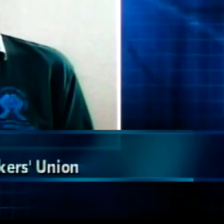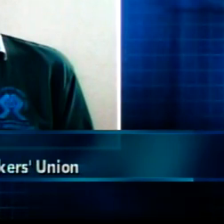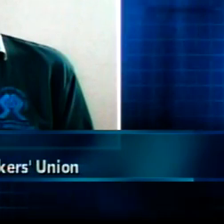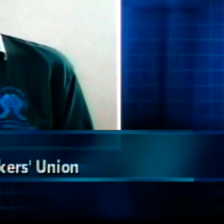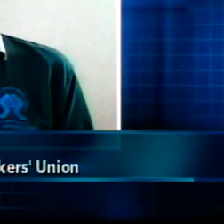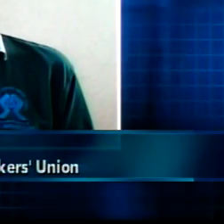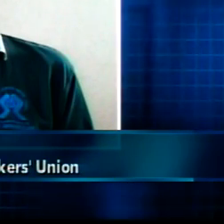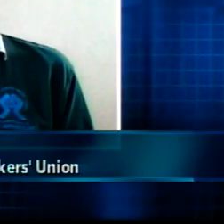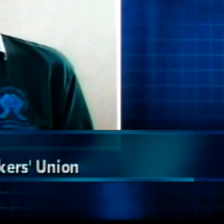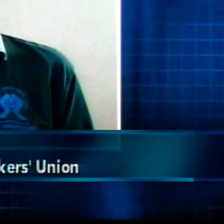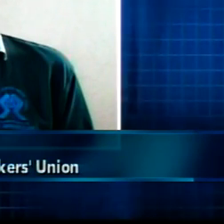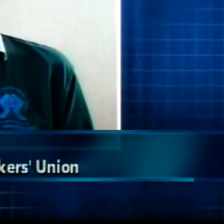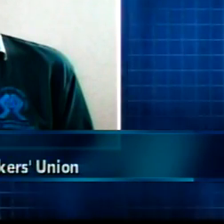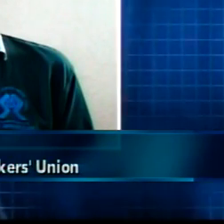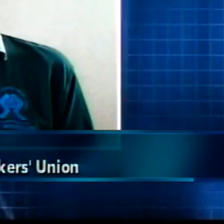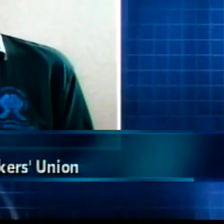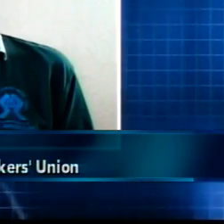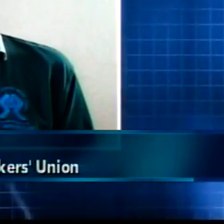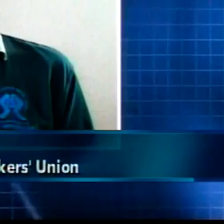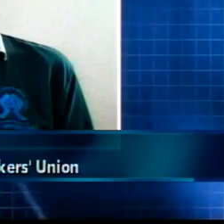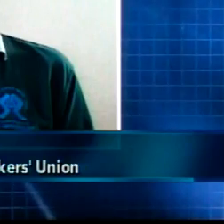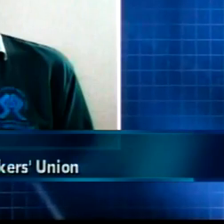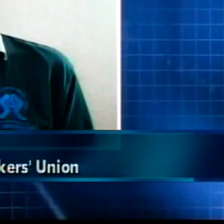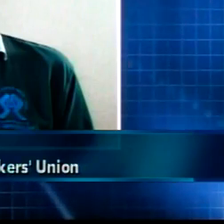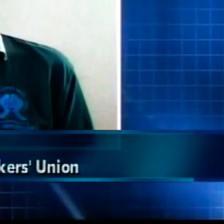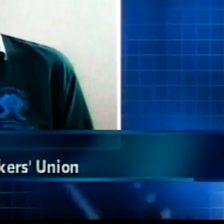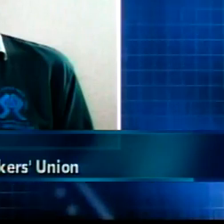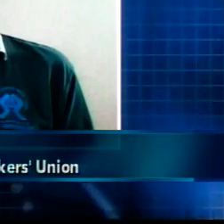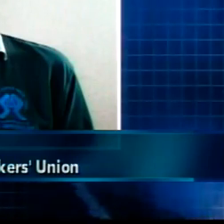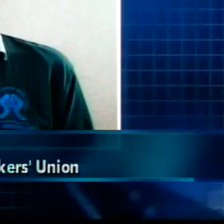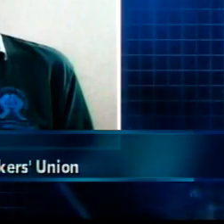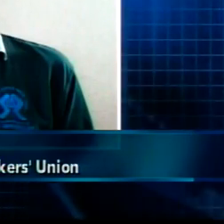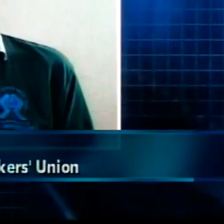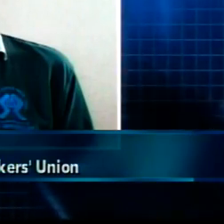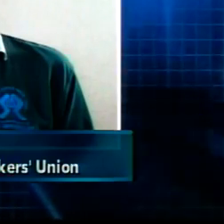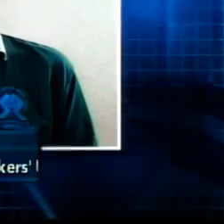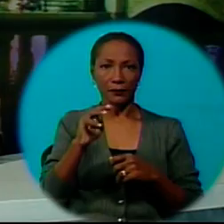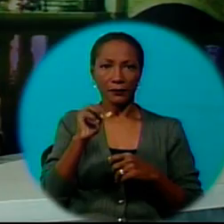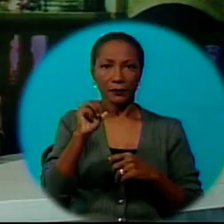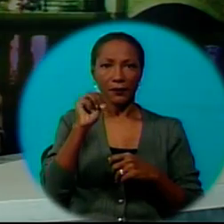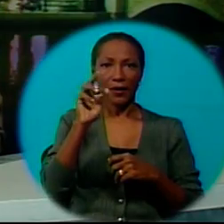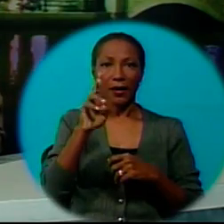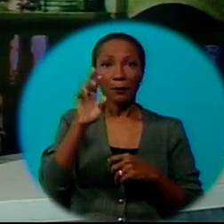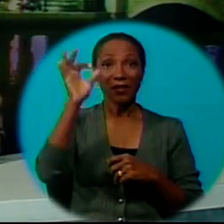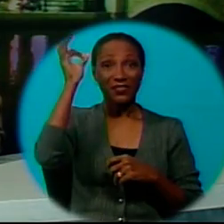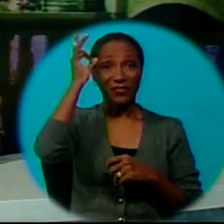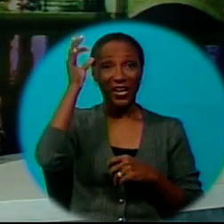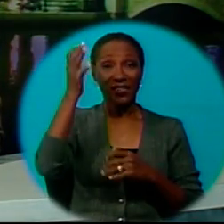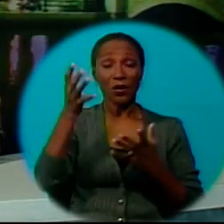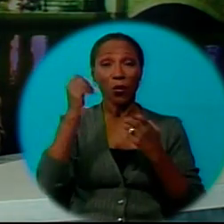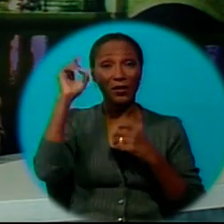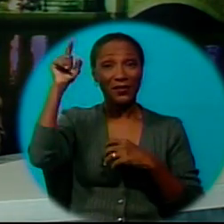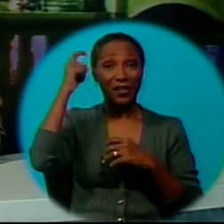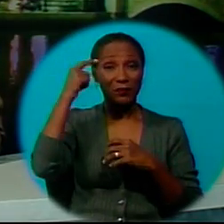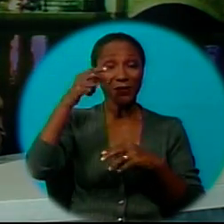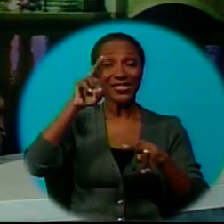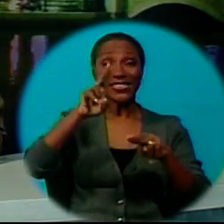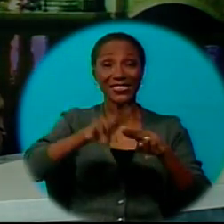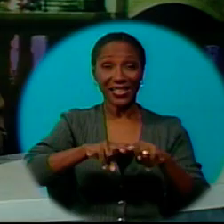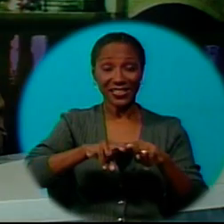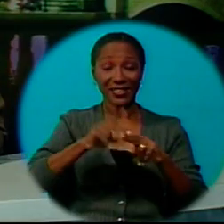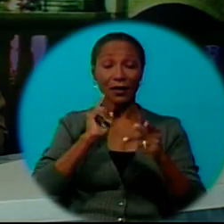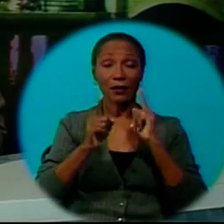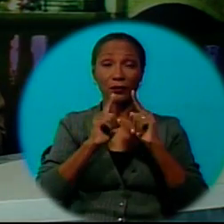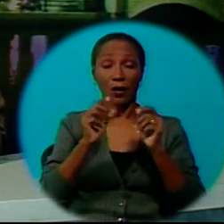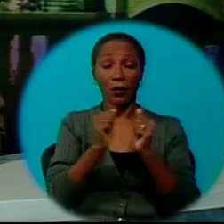and they will not be going over to any revenue authority, any lower position than they're already in now. Mr. Franklin wants government to sit